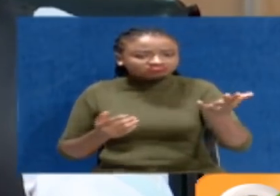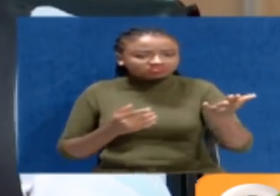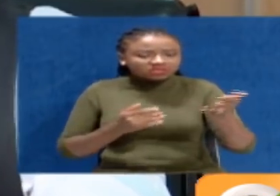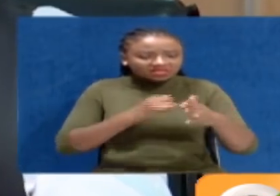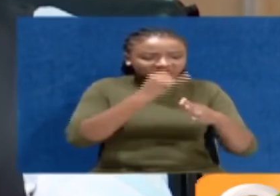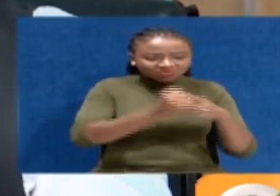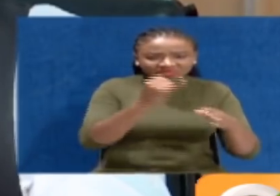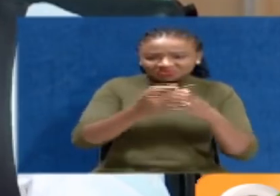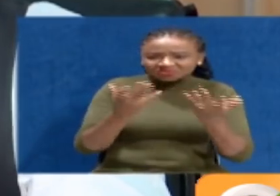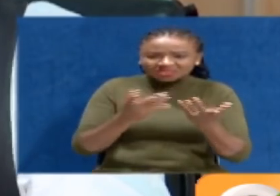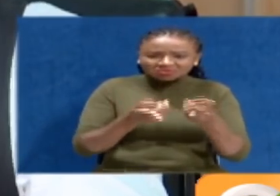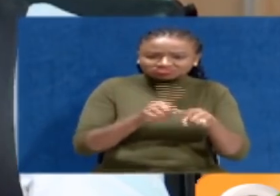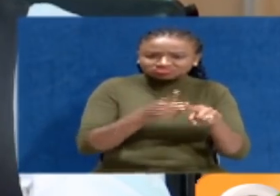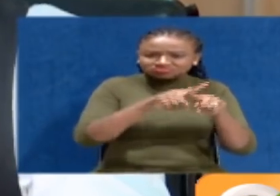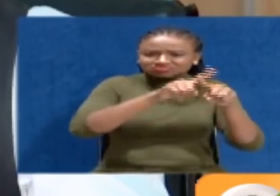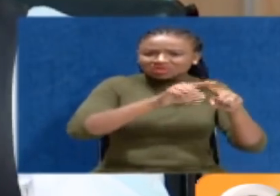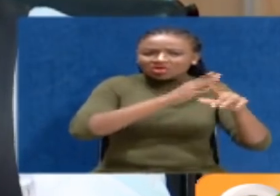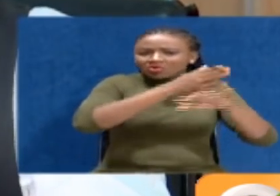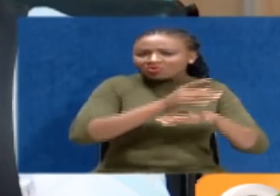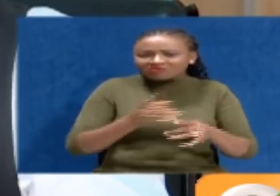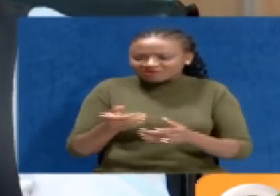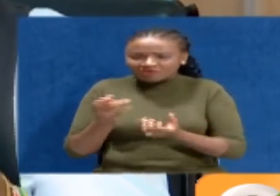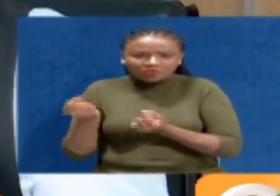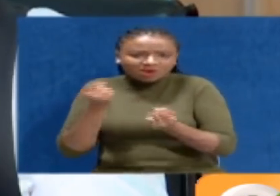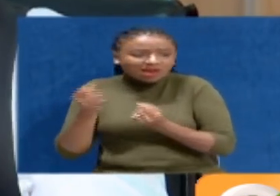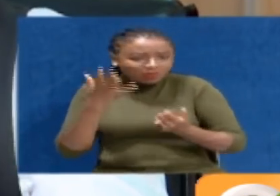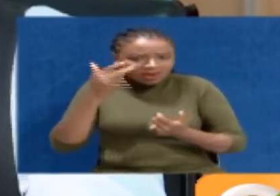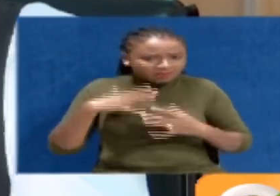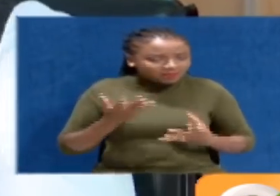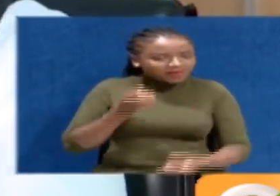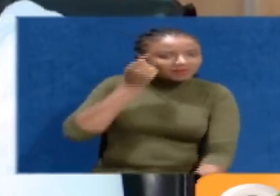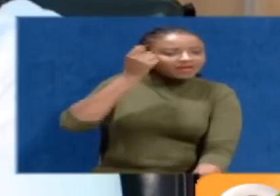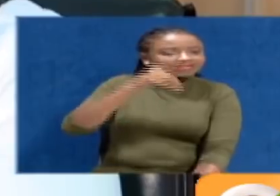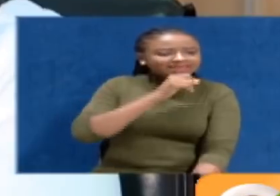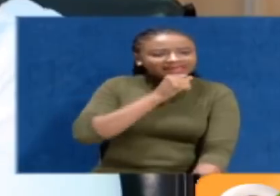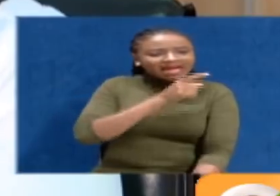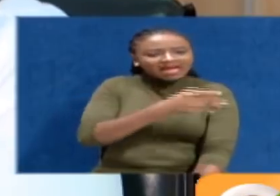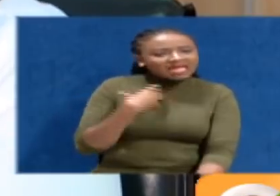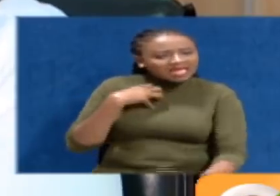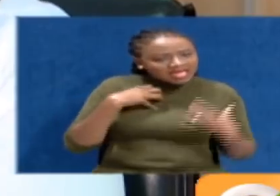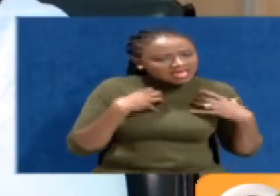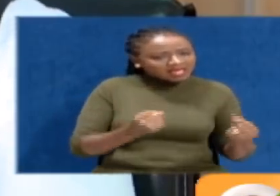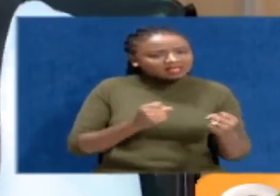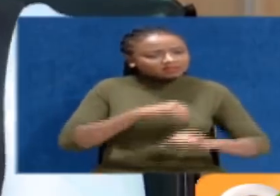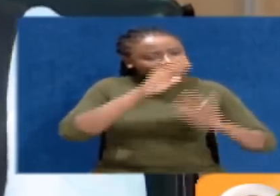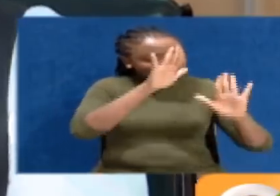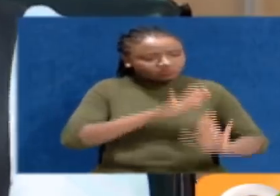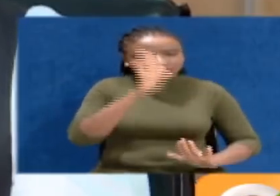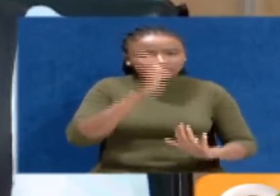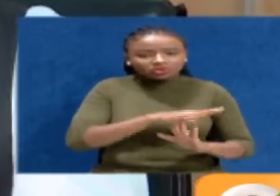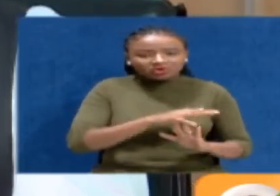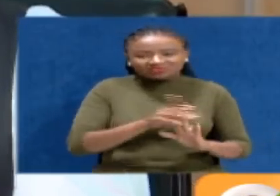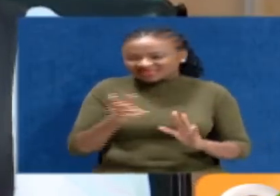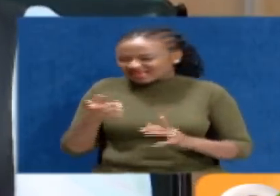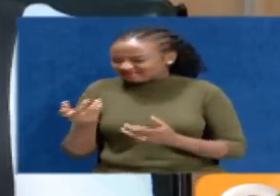last expense have even exceeded the insurance for motor vehicles, because people have understood the need, because they saw it. Yeah.